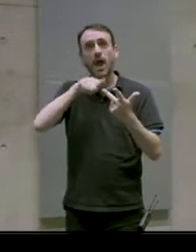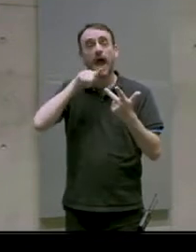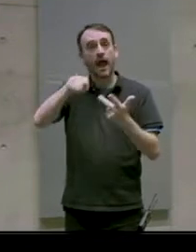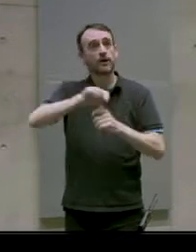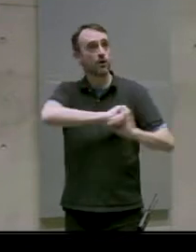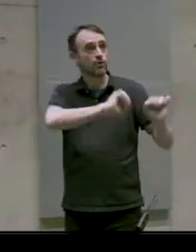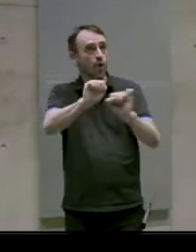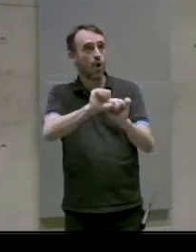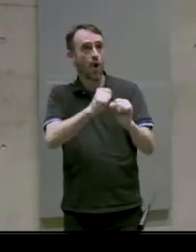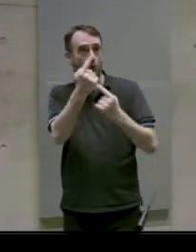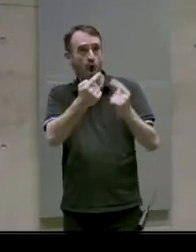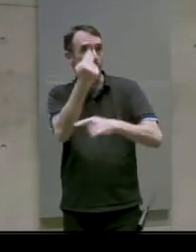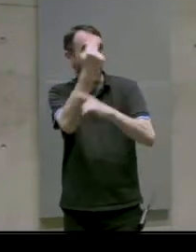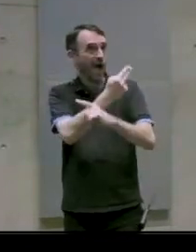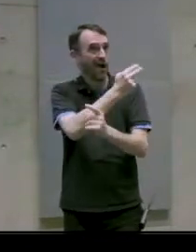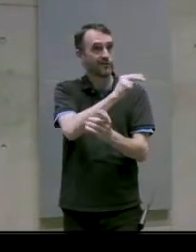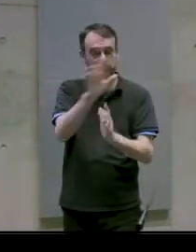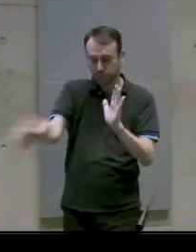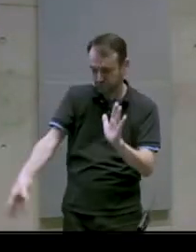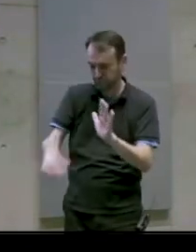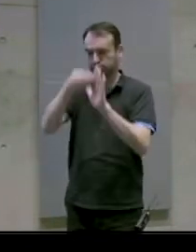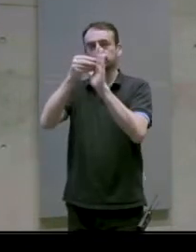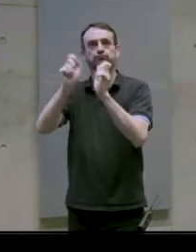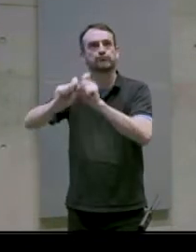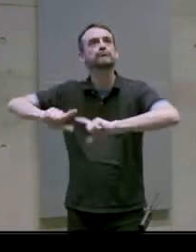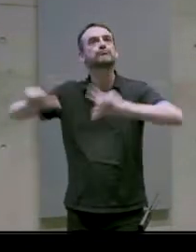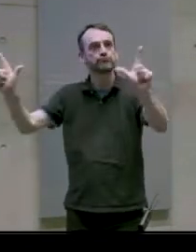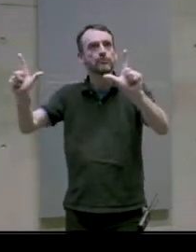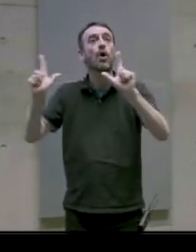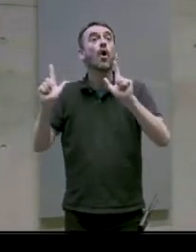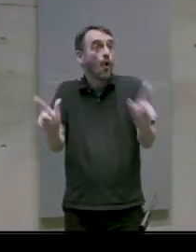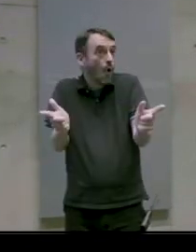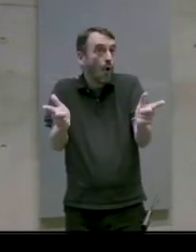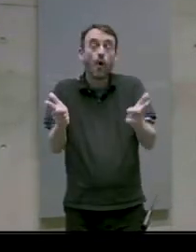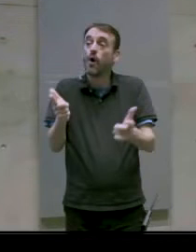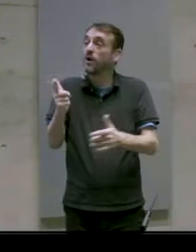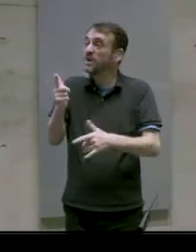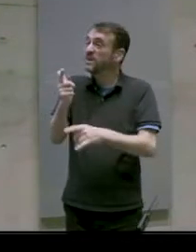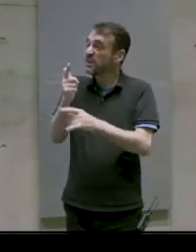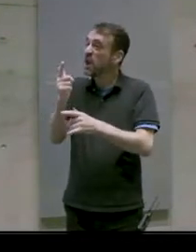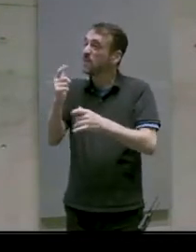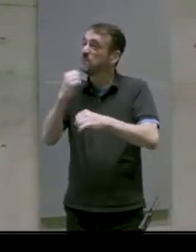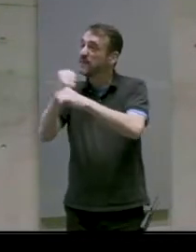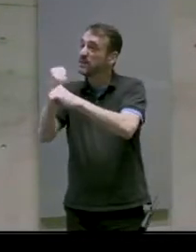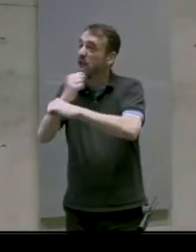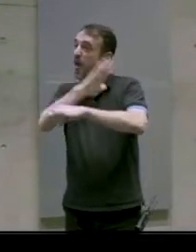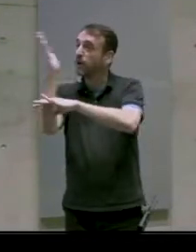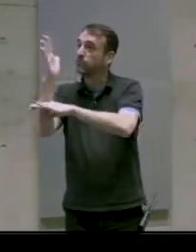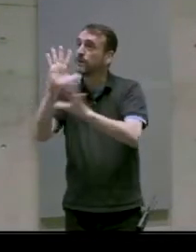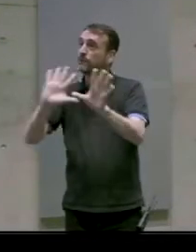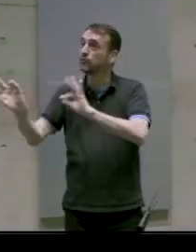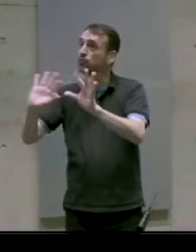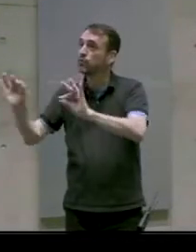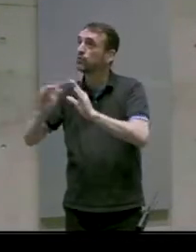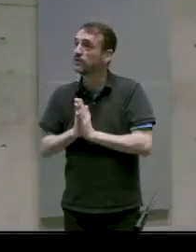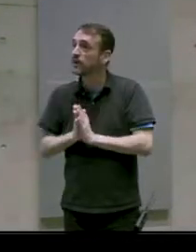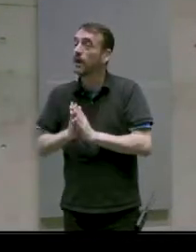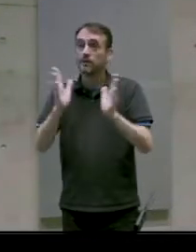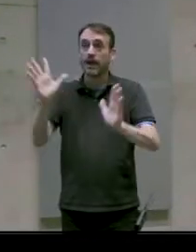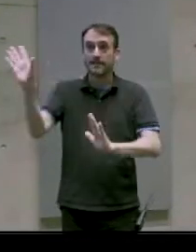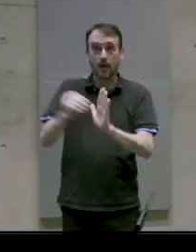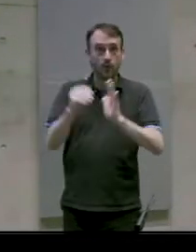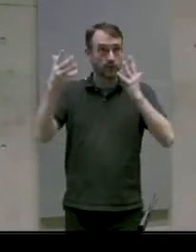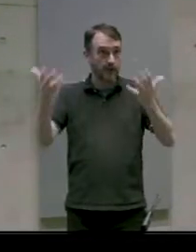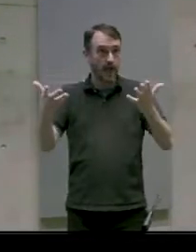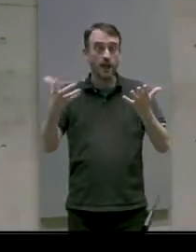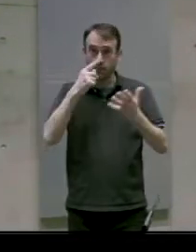own art, video, and audio, or choose from the inbuilt media library. Download today and you can create, share,